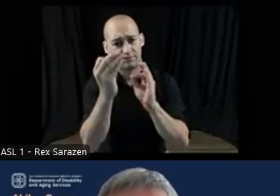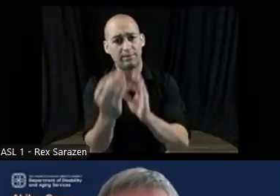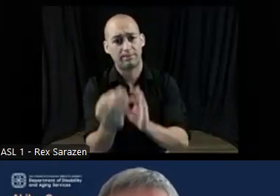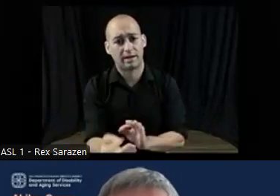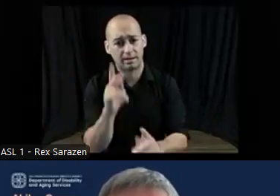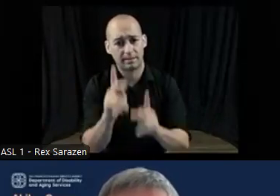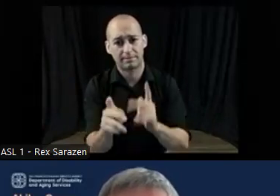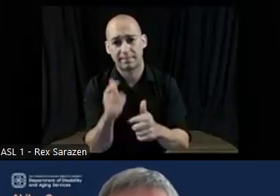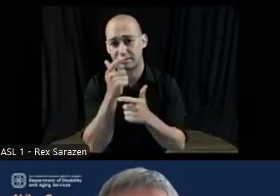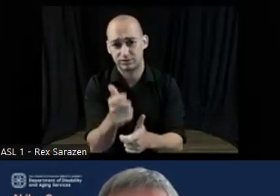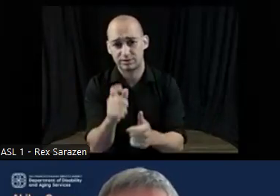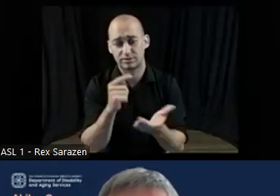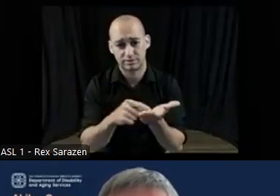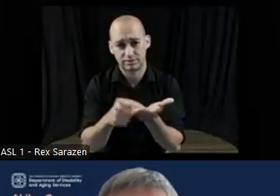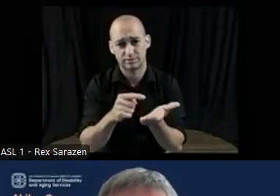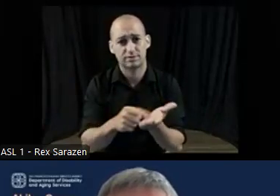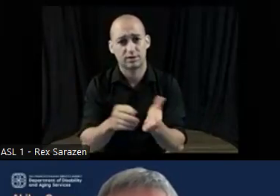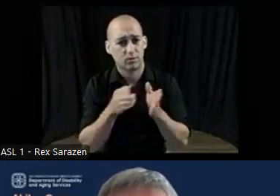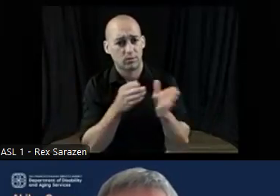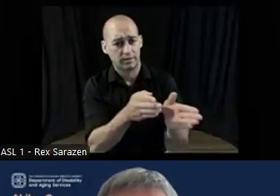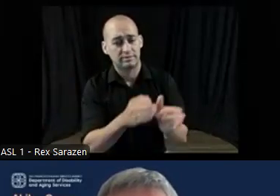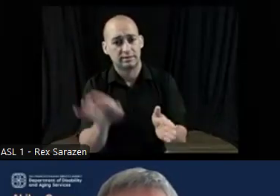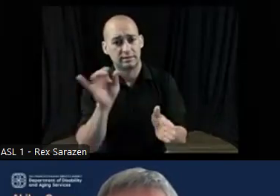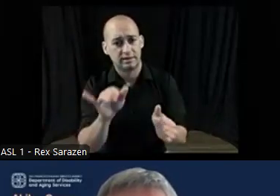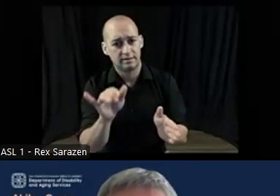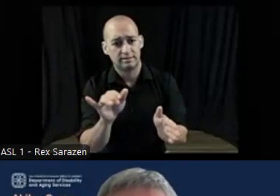interested in talking about the ways that